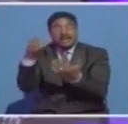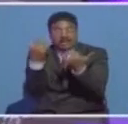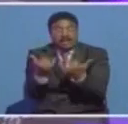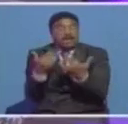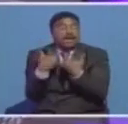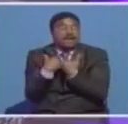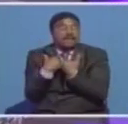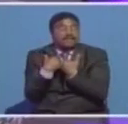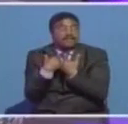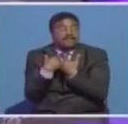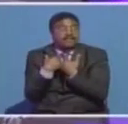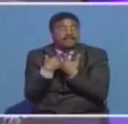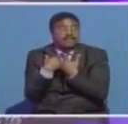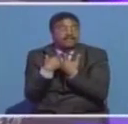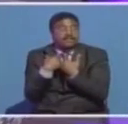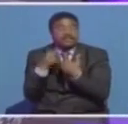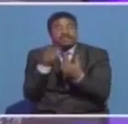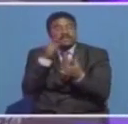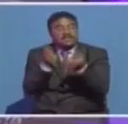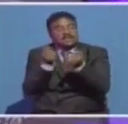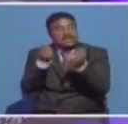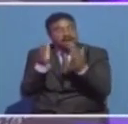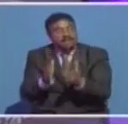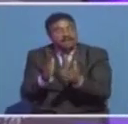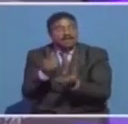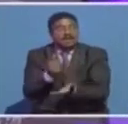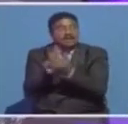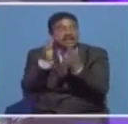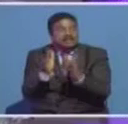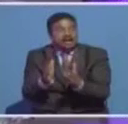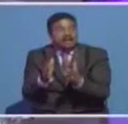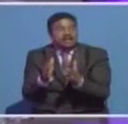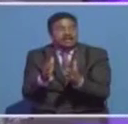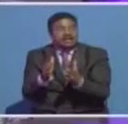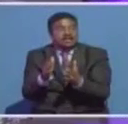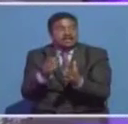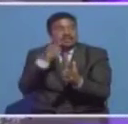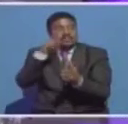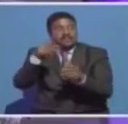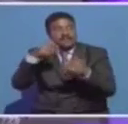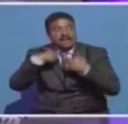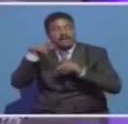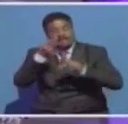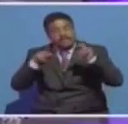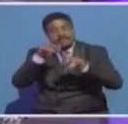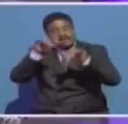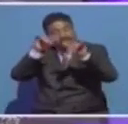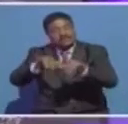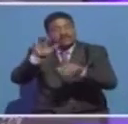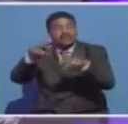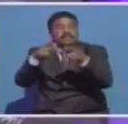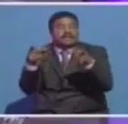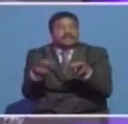their own. We need to have drivers, we need to have assistants, and we need to have people stationed at district level. We don't